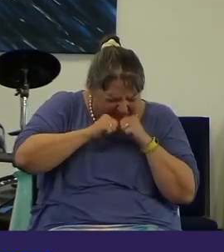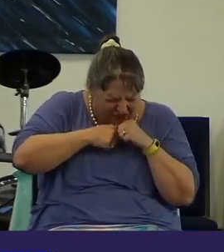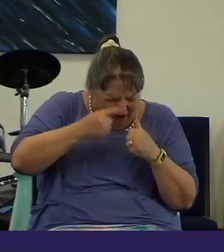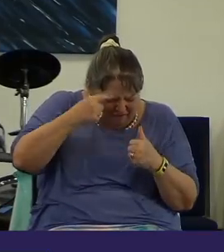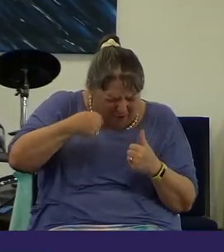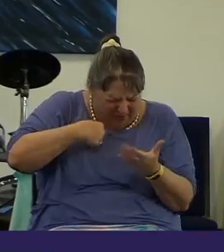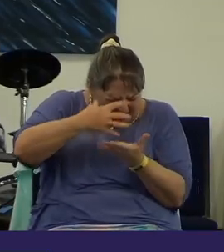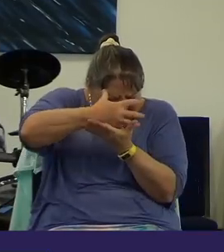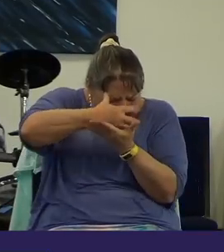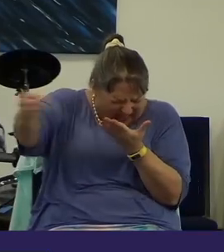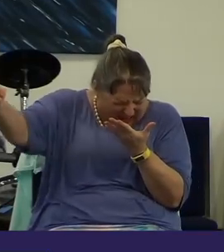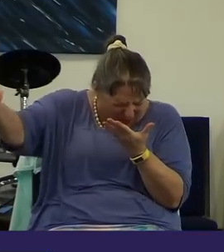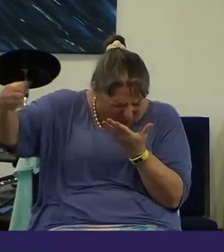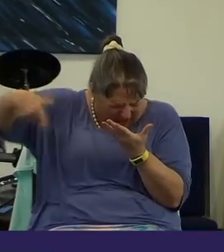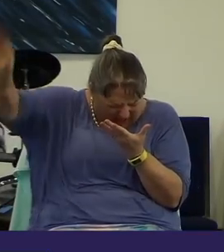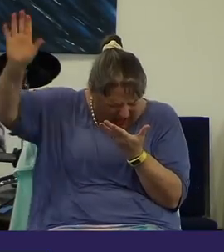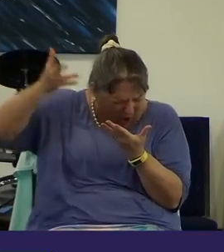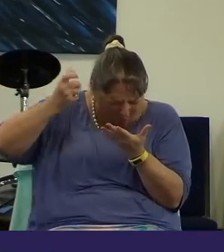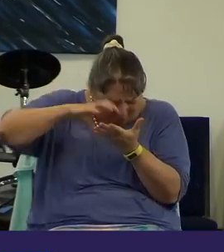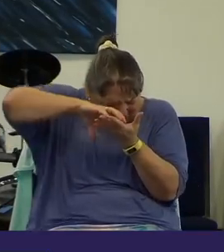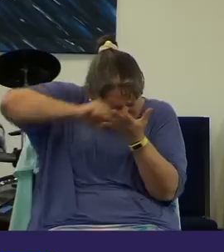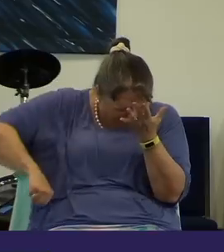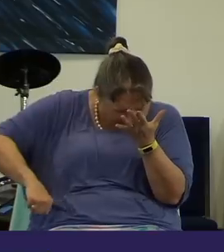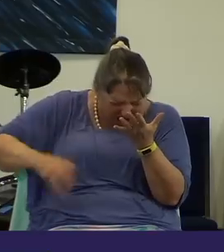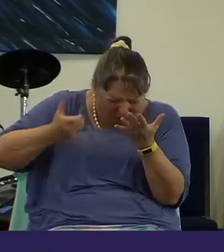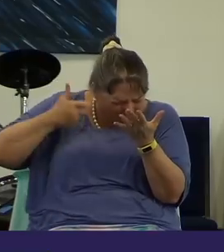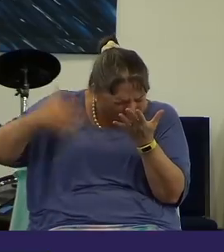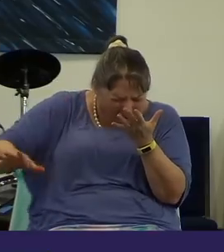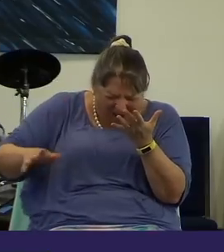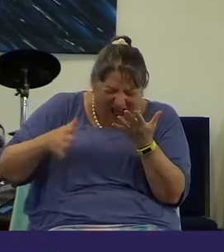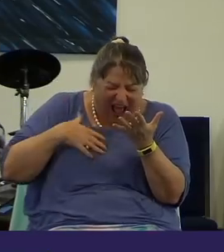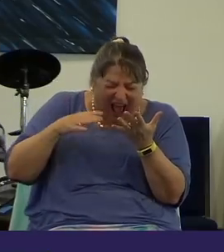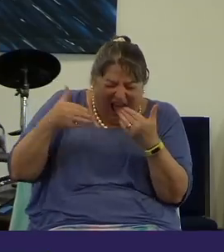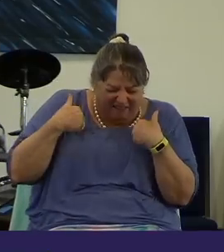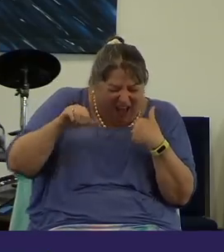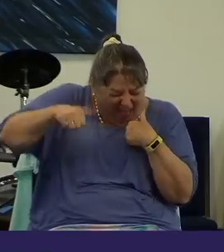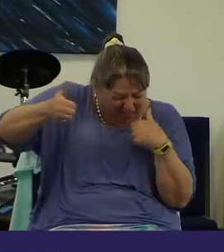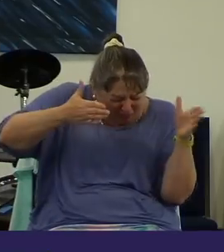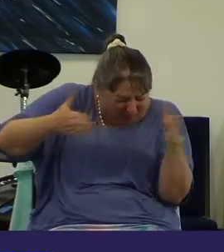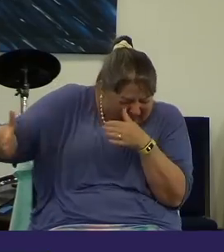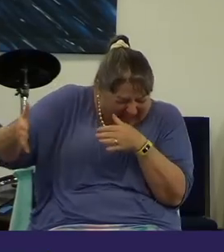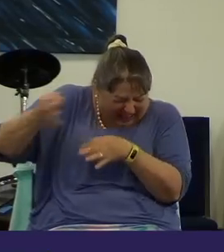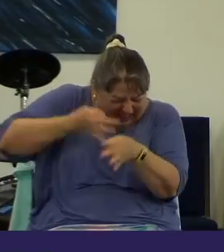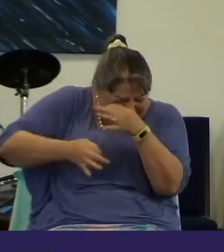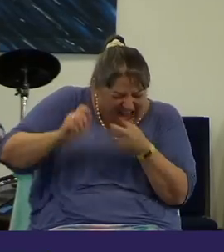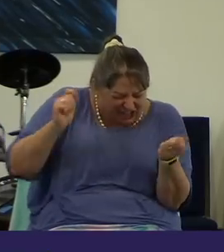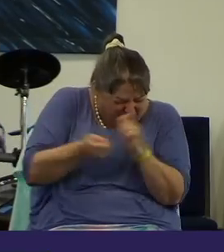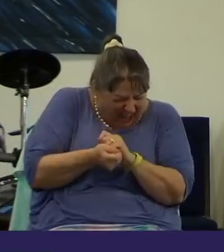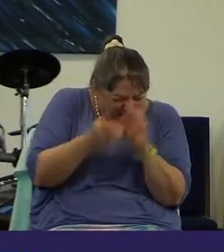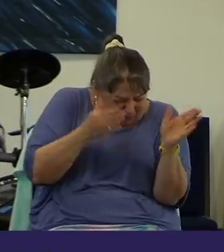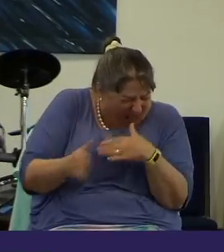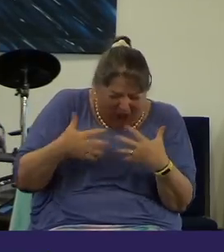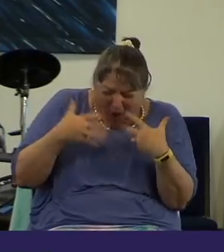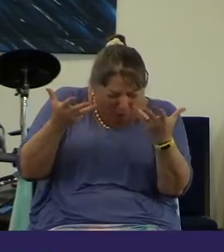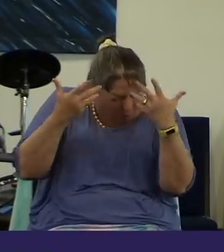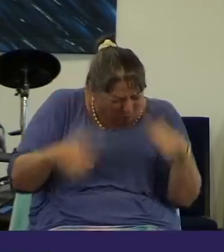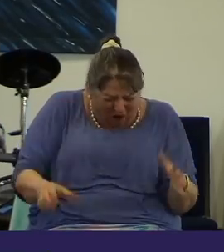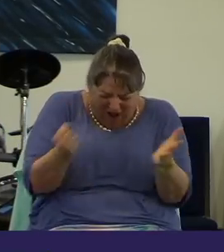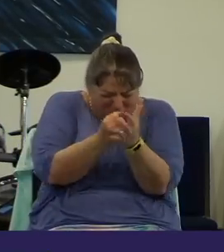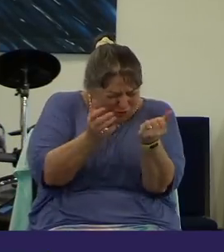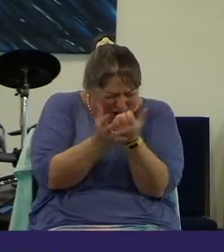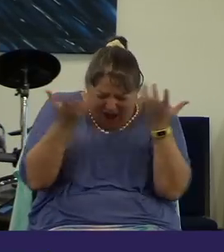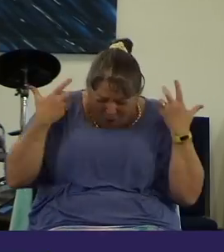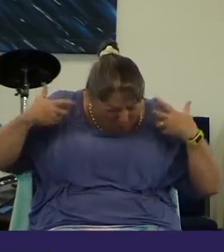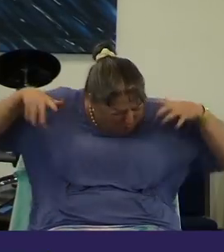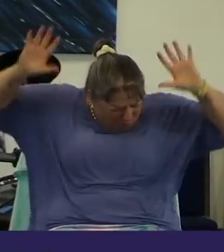me. Remove it from my life. Is there a better way, God? Is there another alternative? Would you please take this cup away from